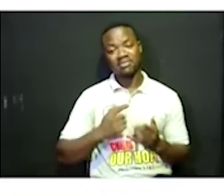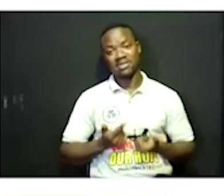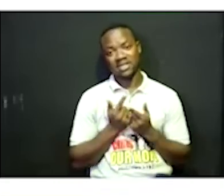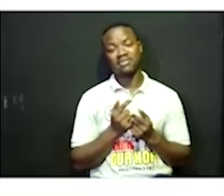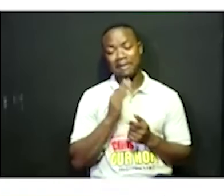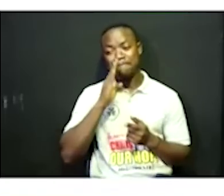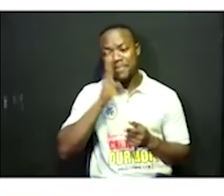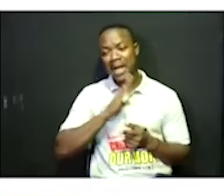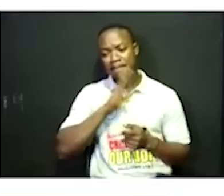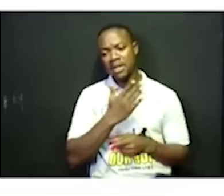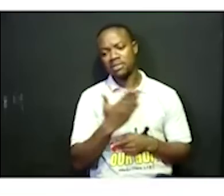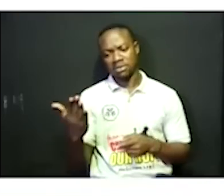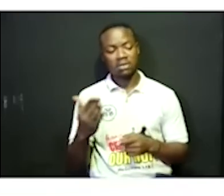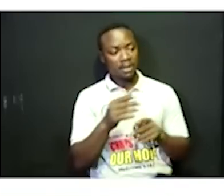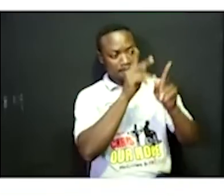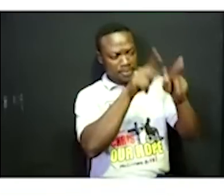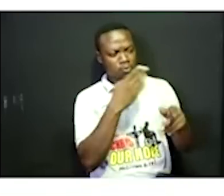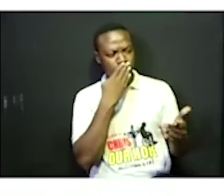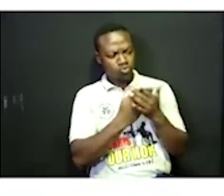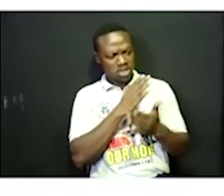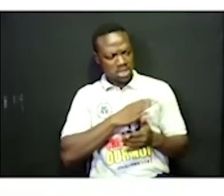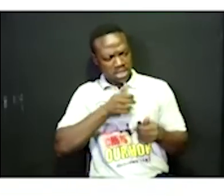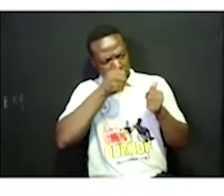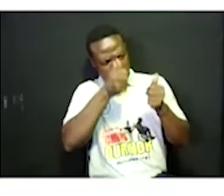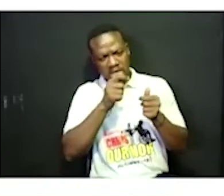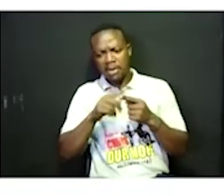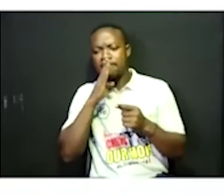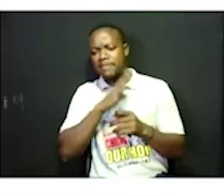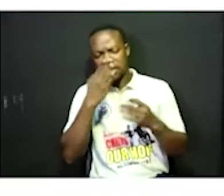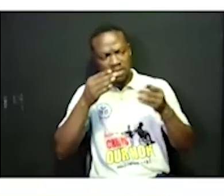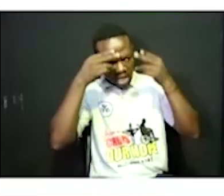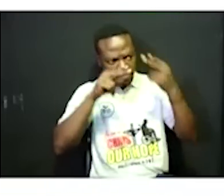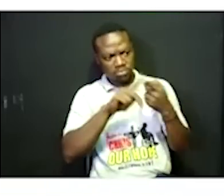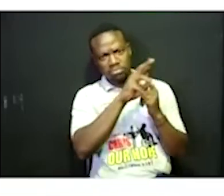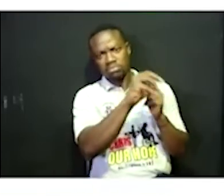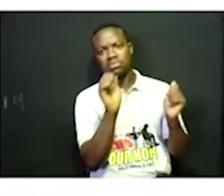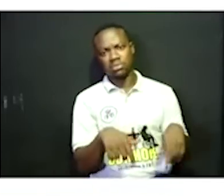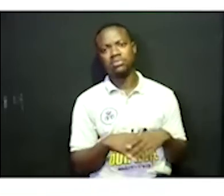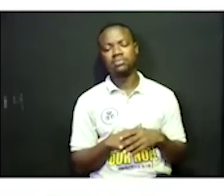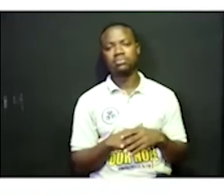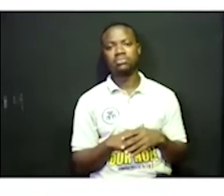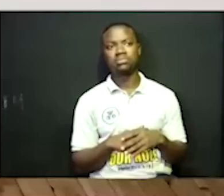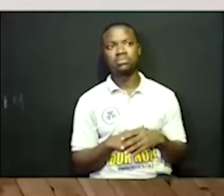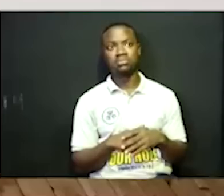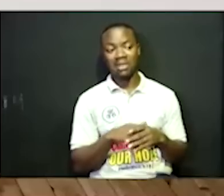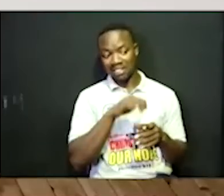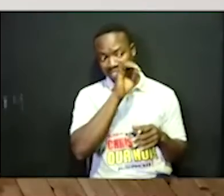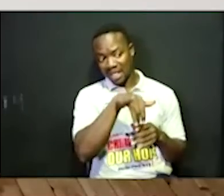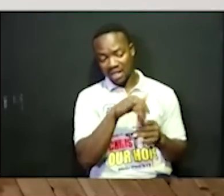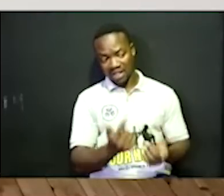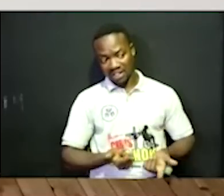Bad things happen to good people. This understanding of